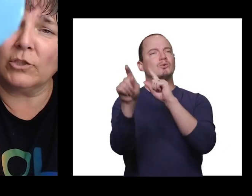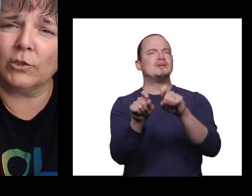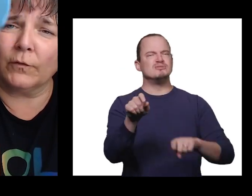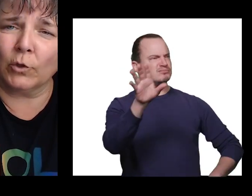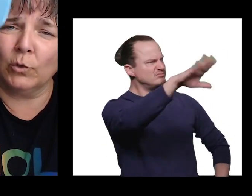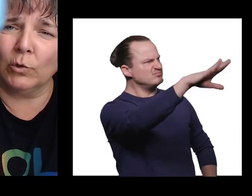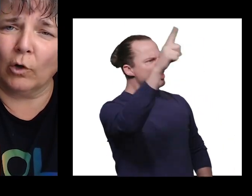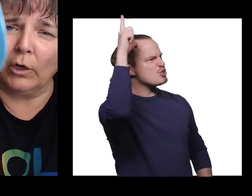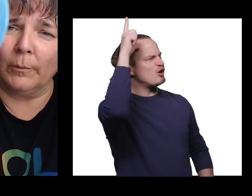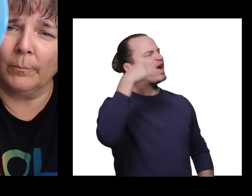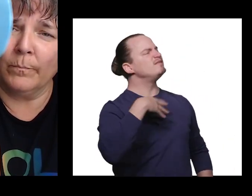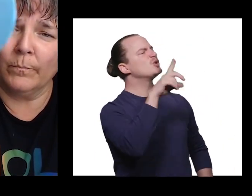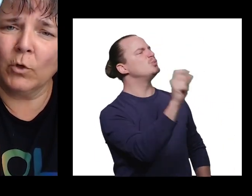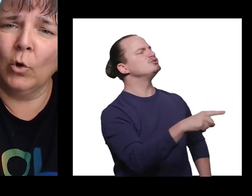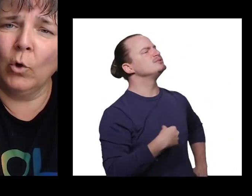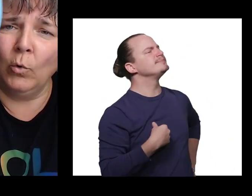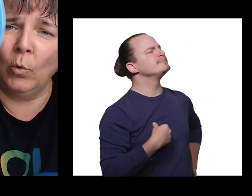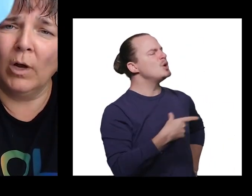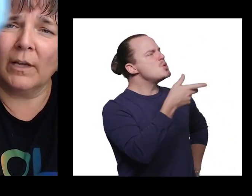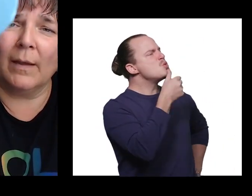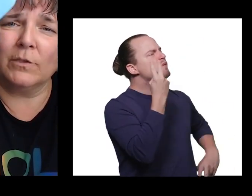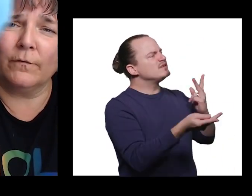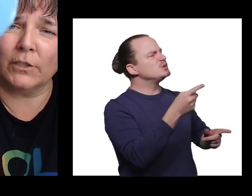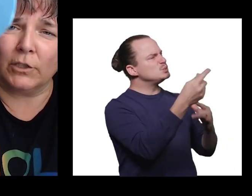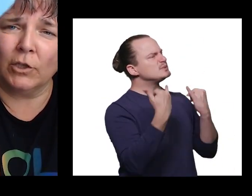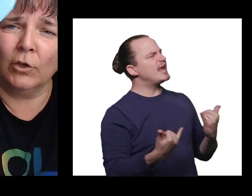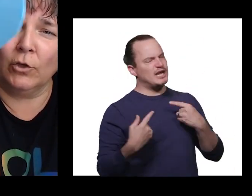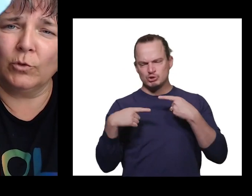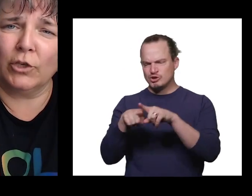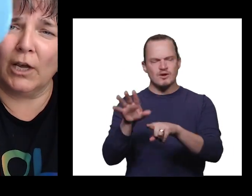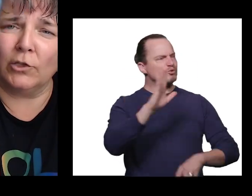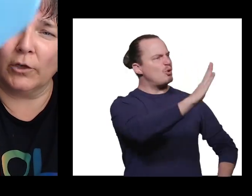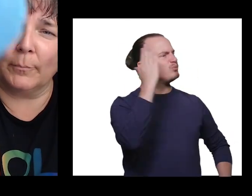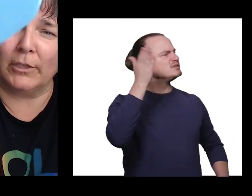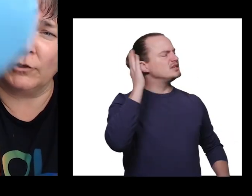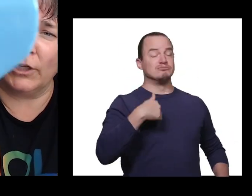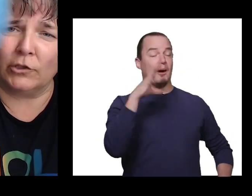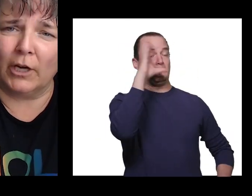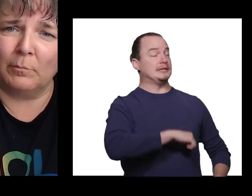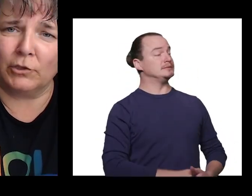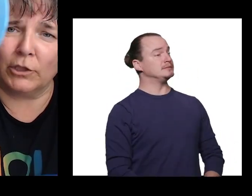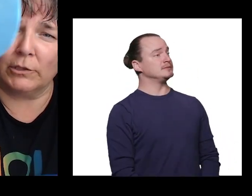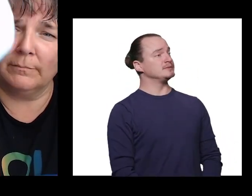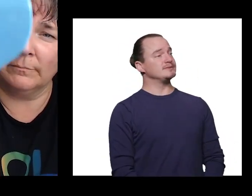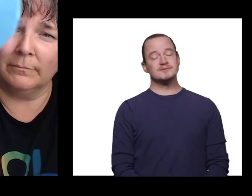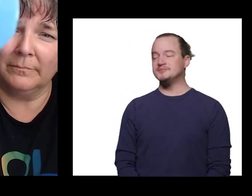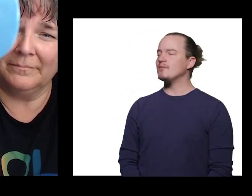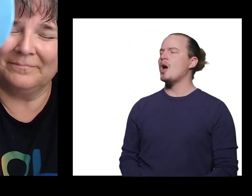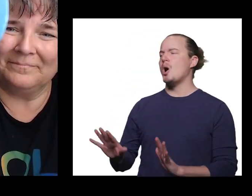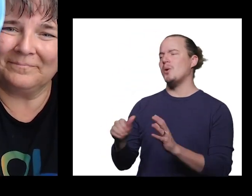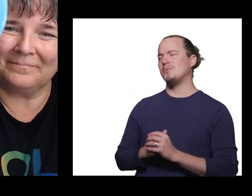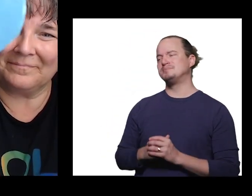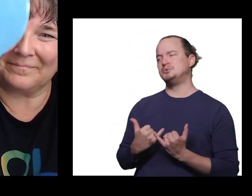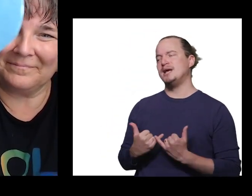my questions for you, Laura. Who came to visit you today during the presentation? I missed it.